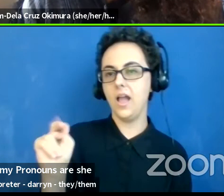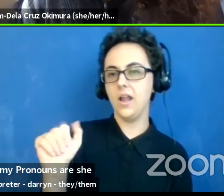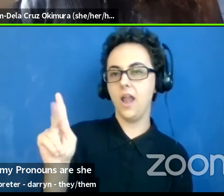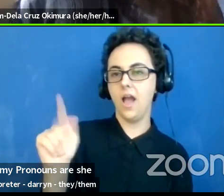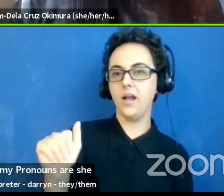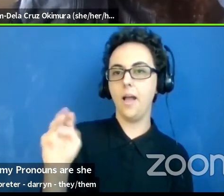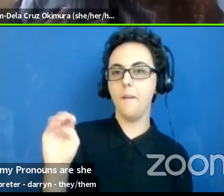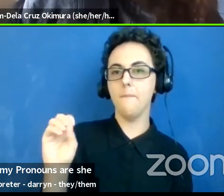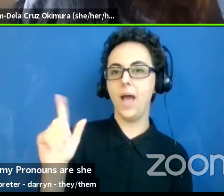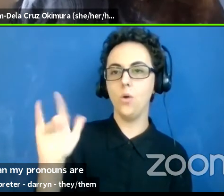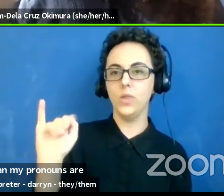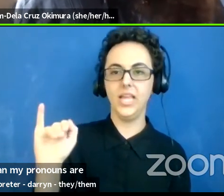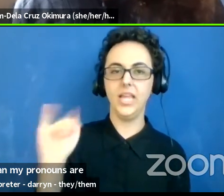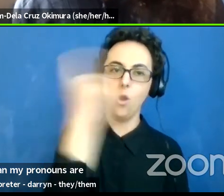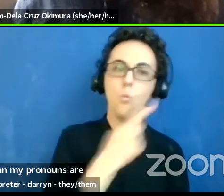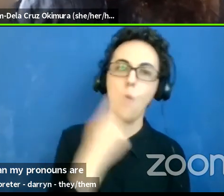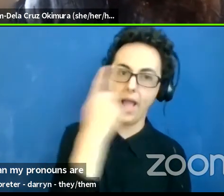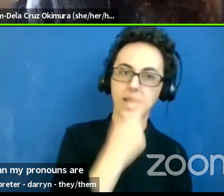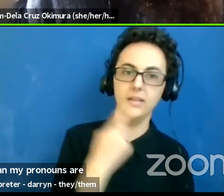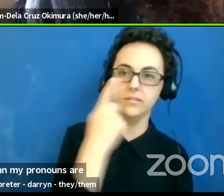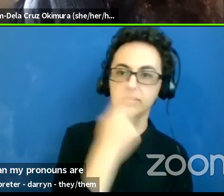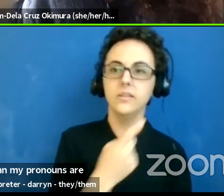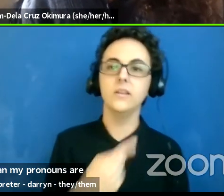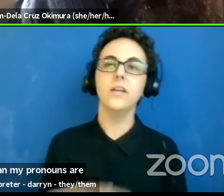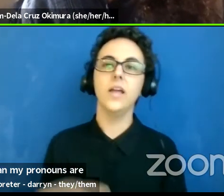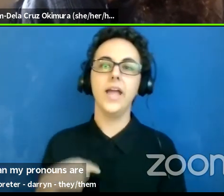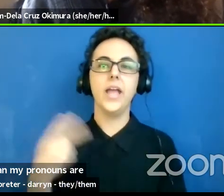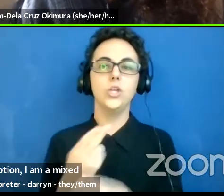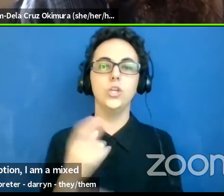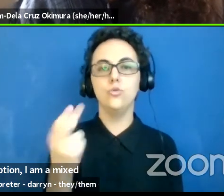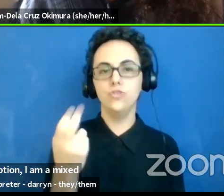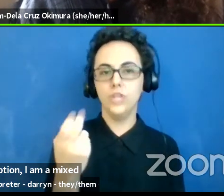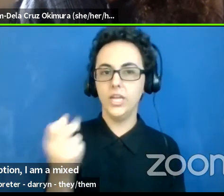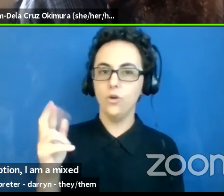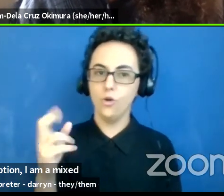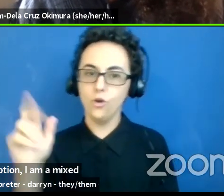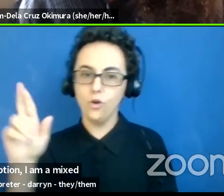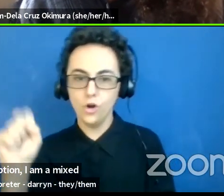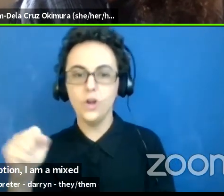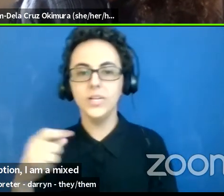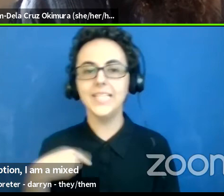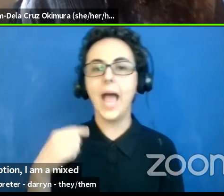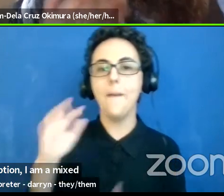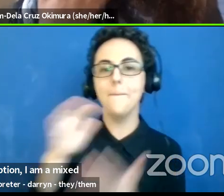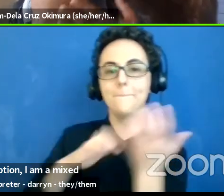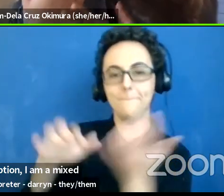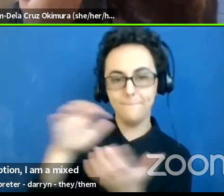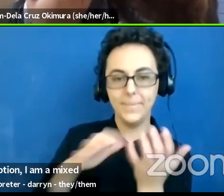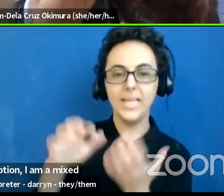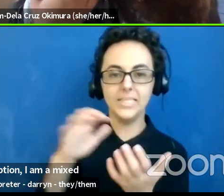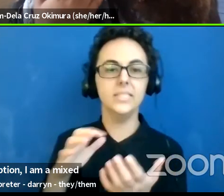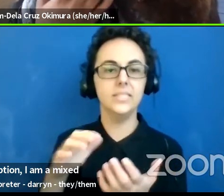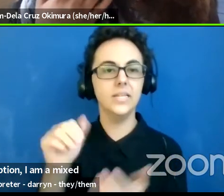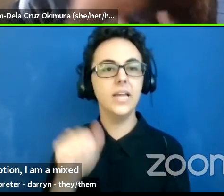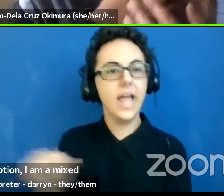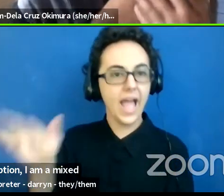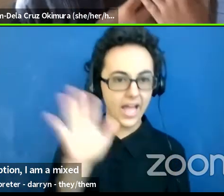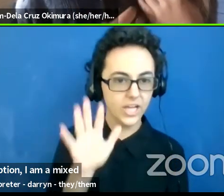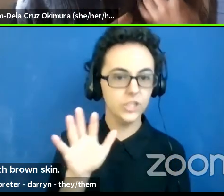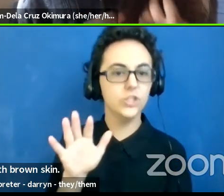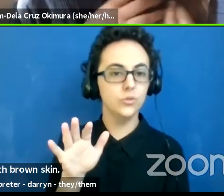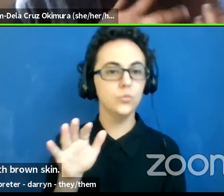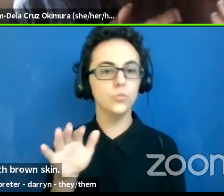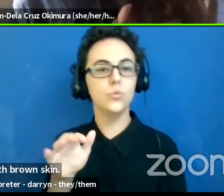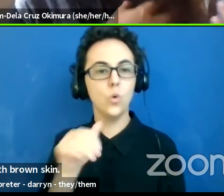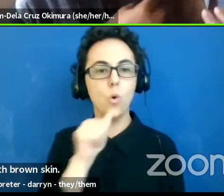hers. And for visual description, I am a mixed Indigenous and Asian woman with brown skin, brown